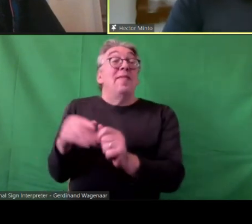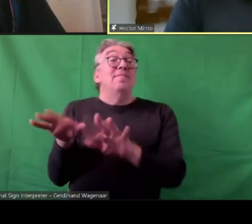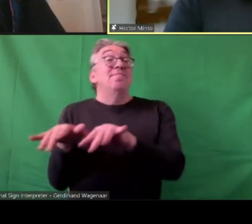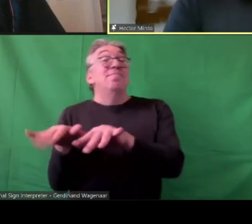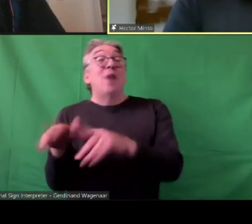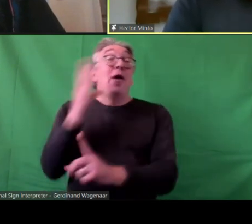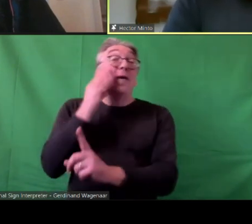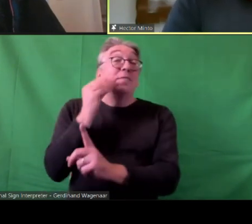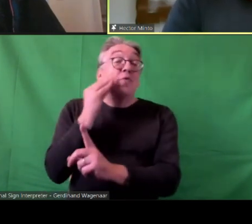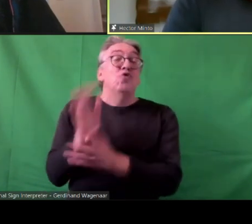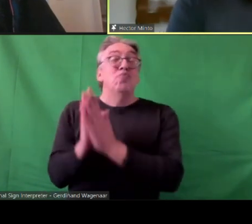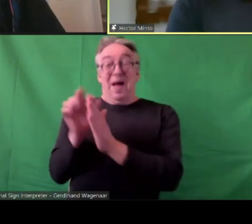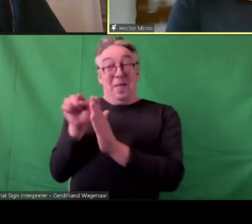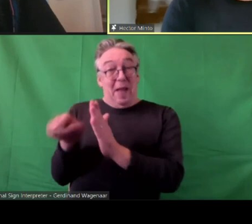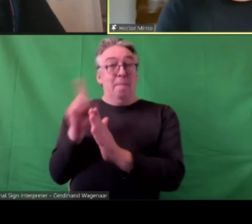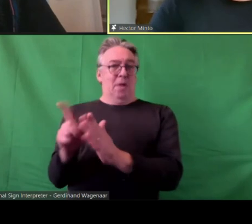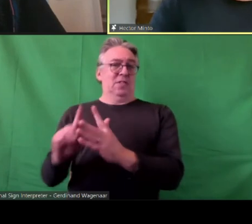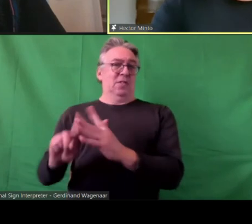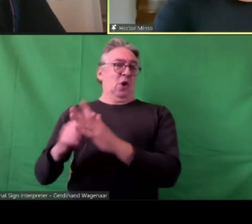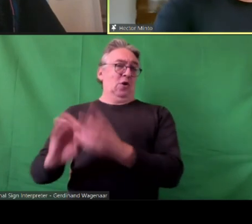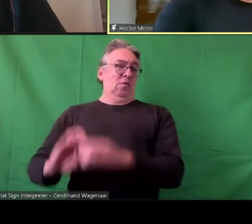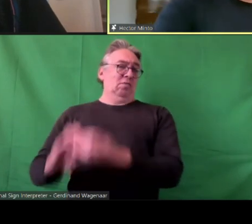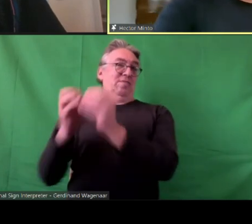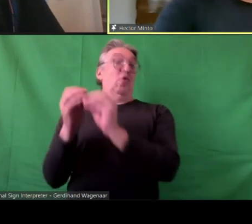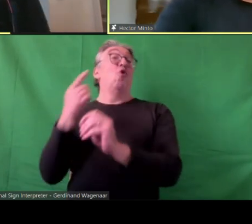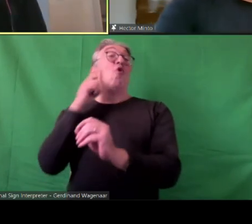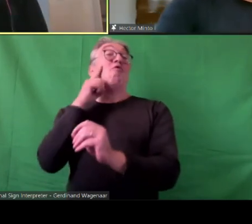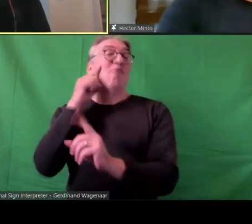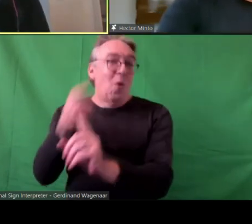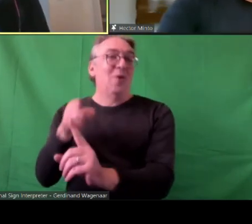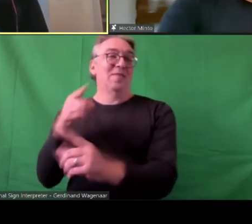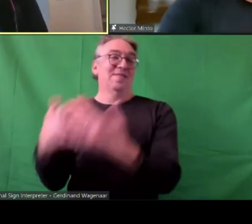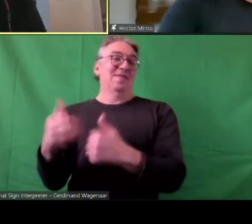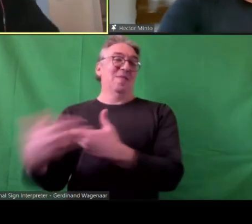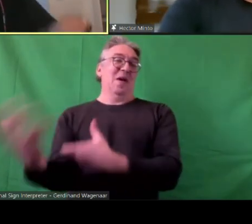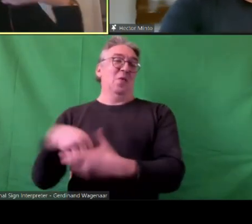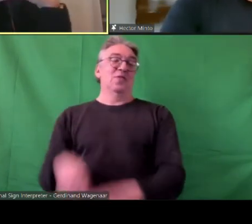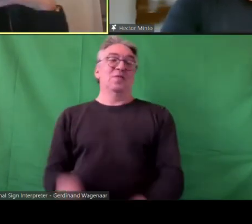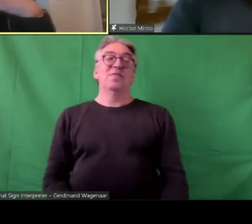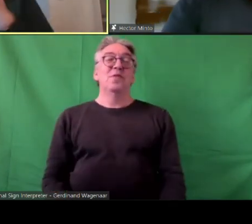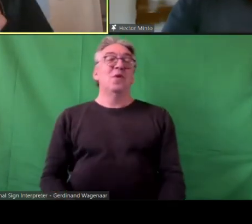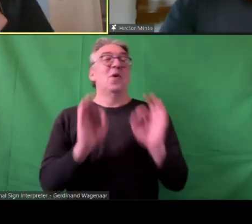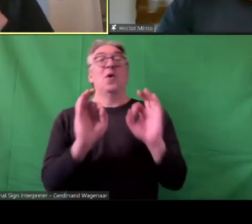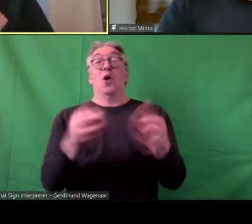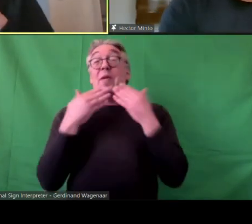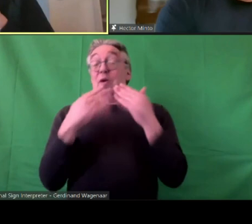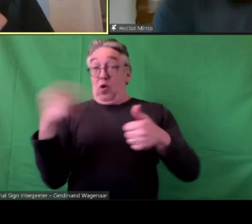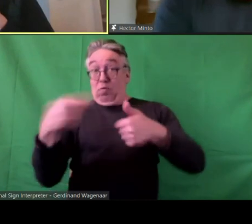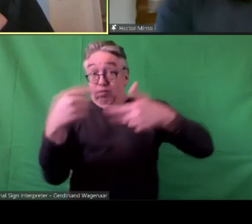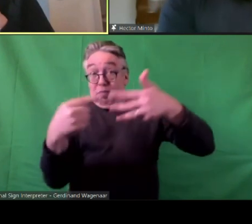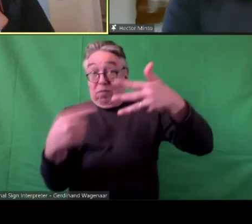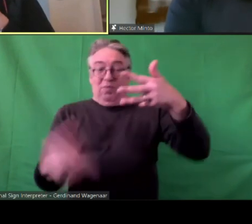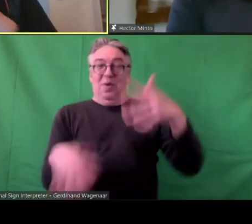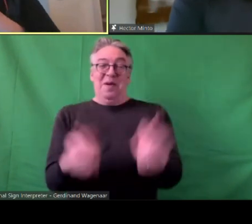for disability inclusion. Thanks, Charlotte. Thank you so much, Hector. And you raised so many really important